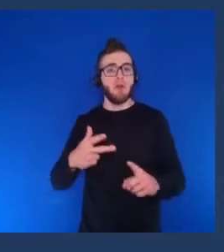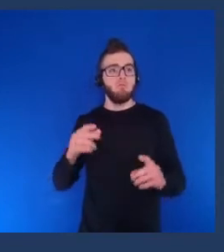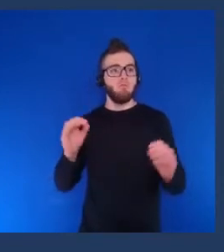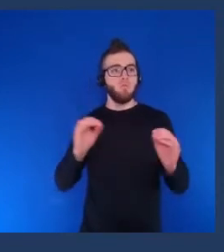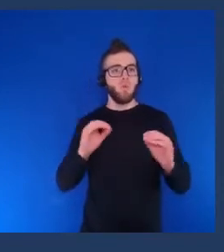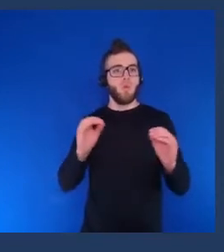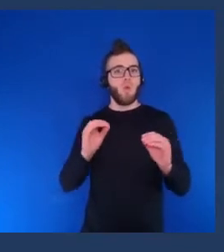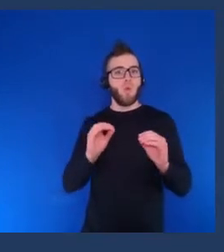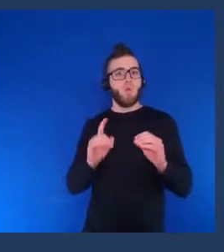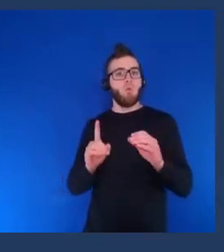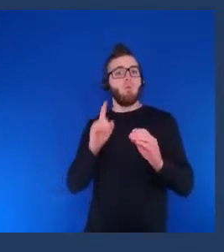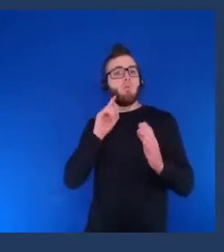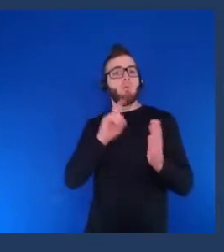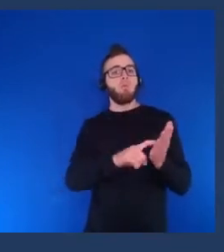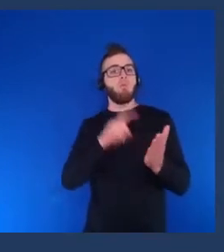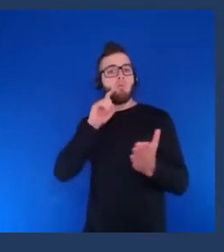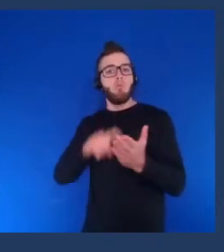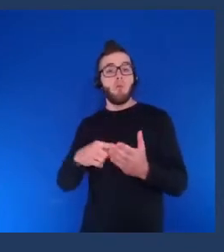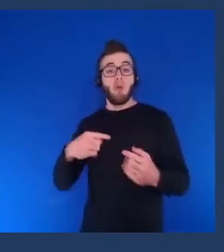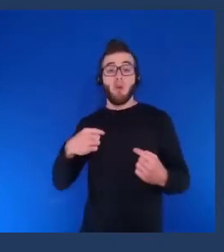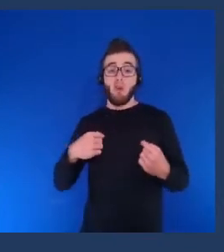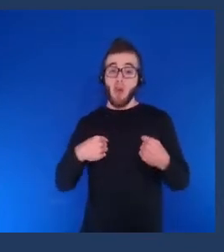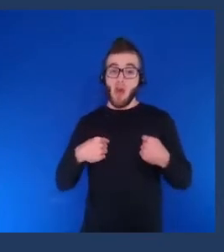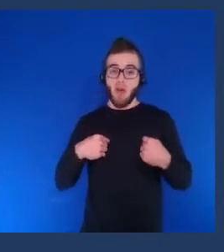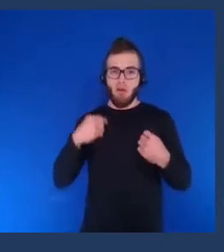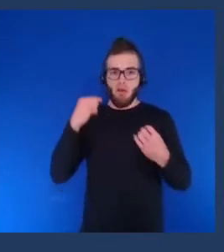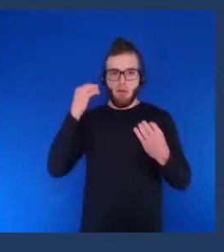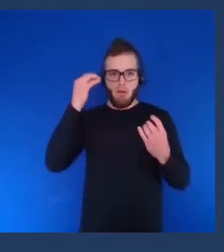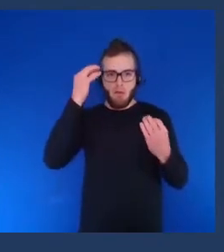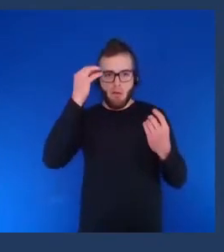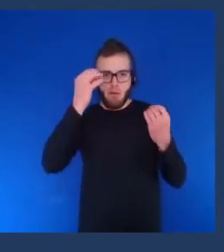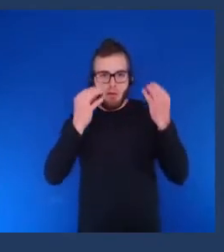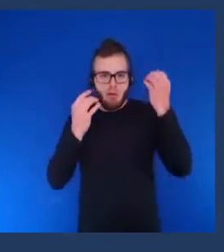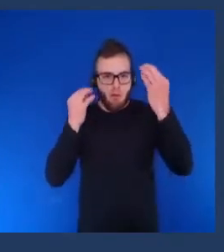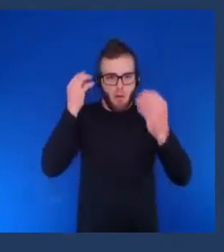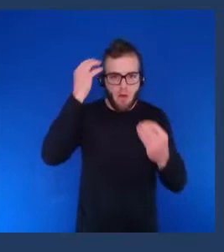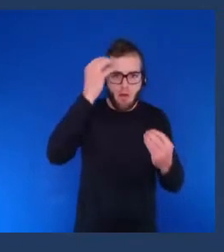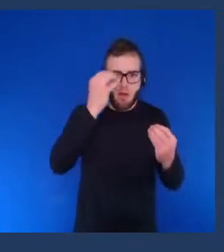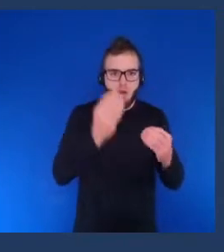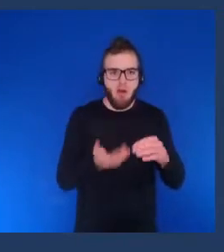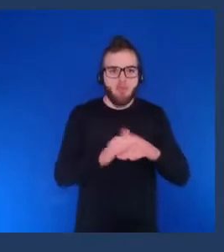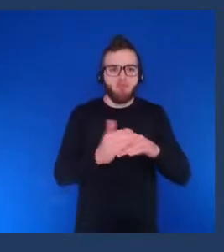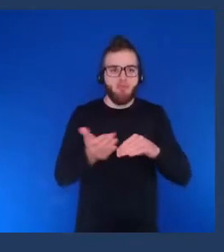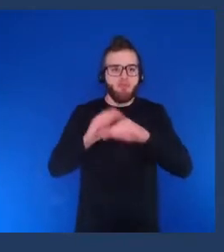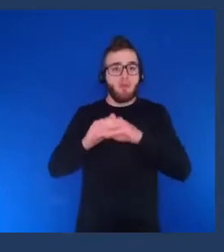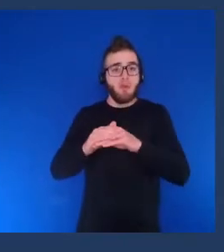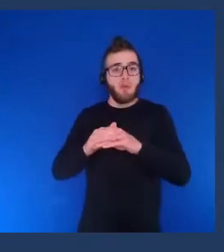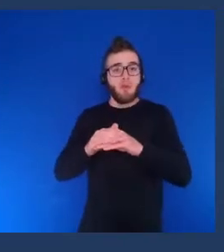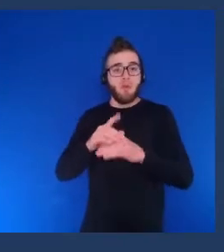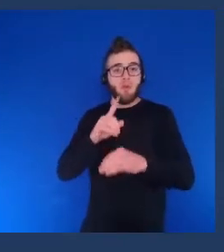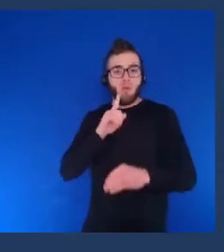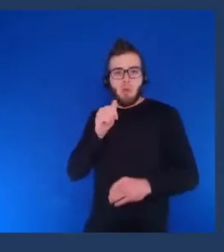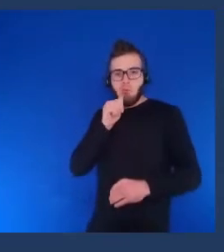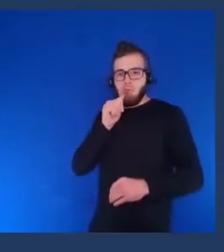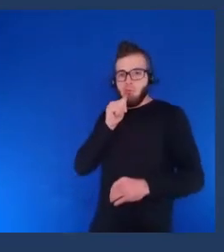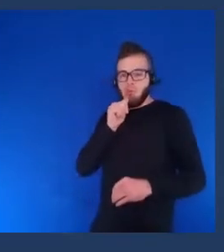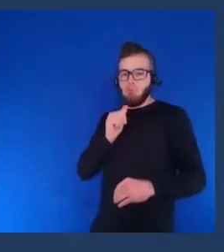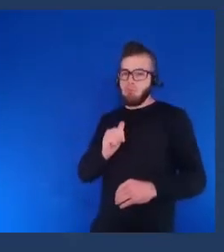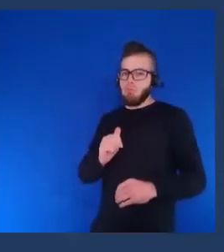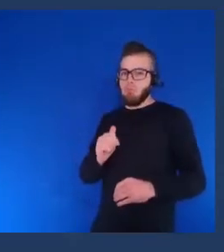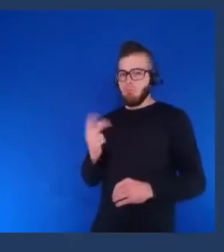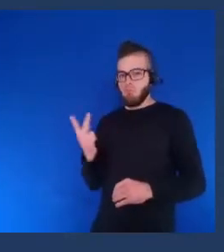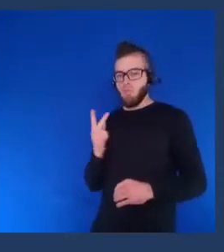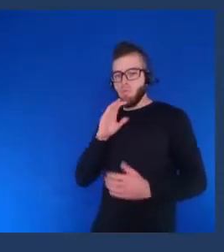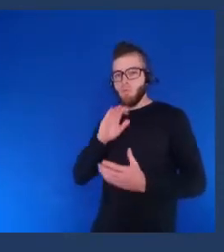more in my own head. And at that time, only my wife and I knew. And it was becoming somewhat paralyzing. But the weird part is